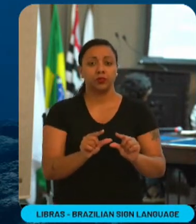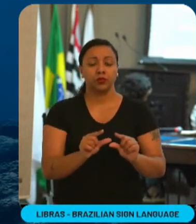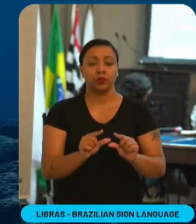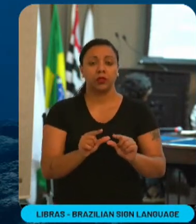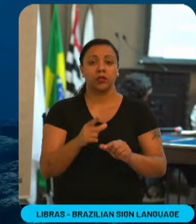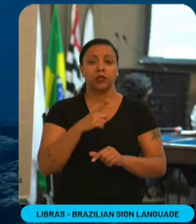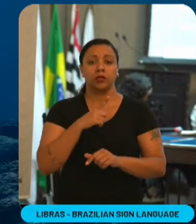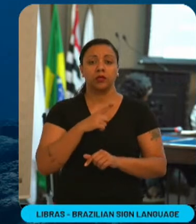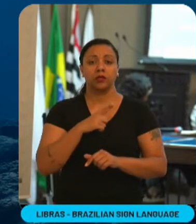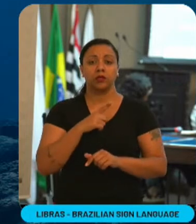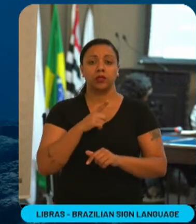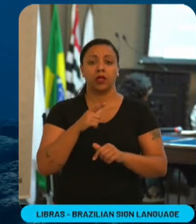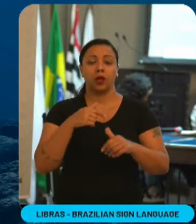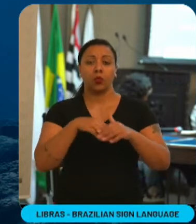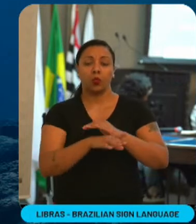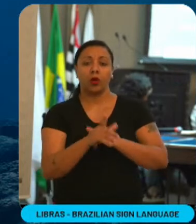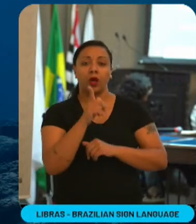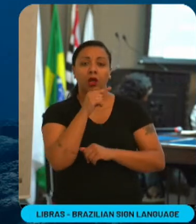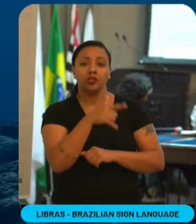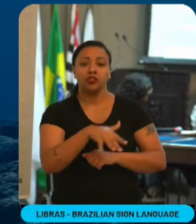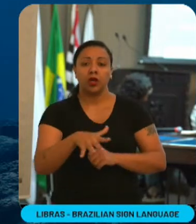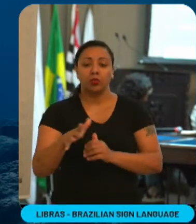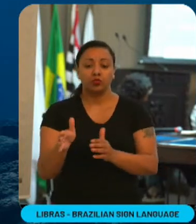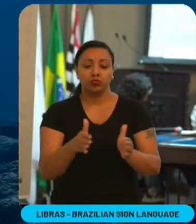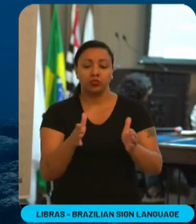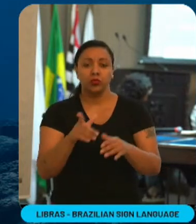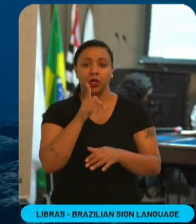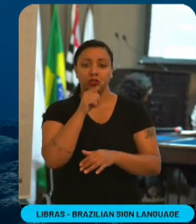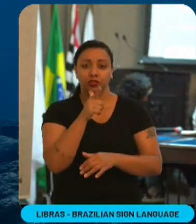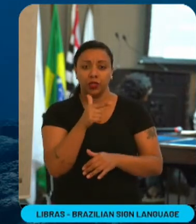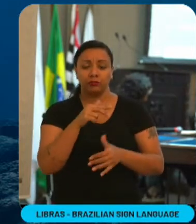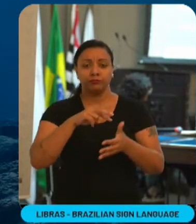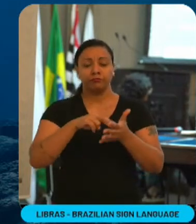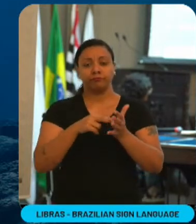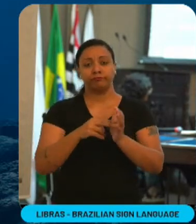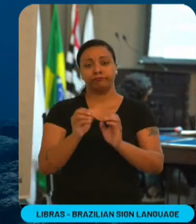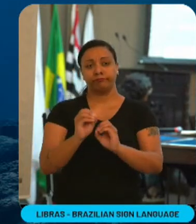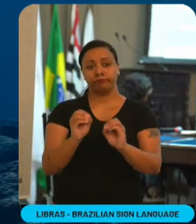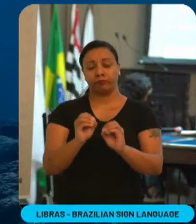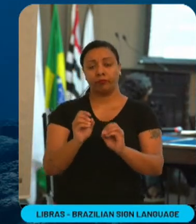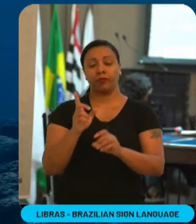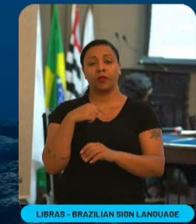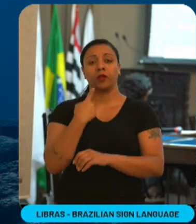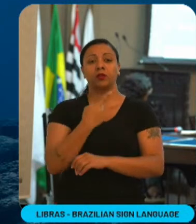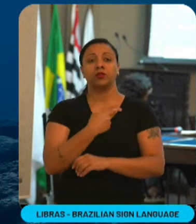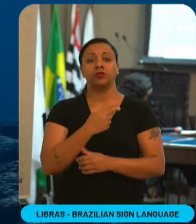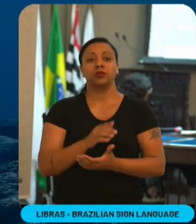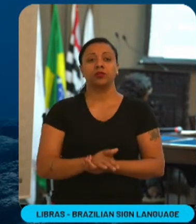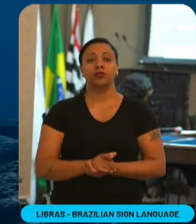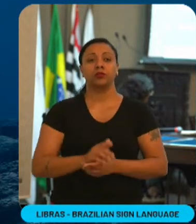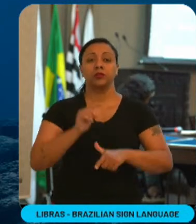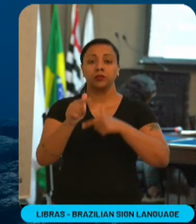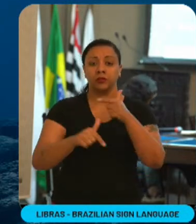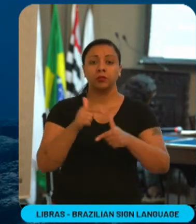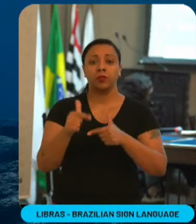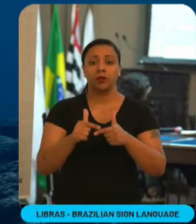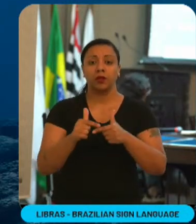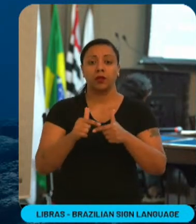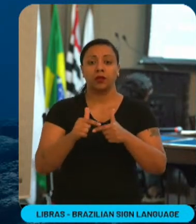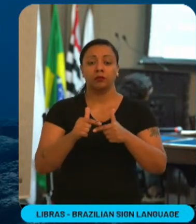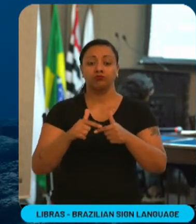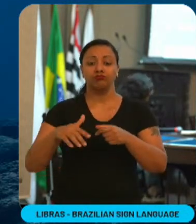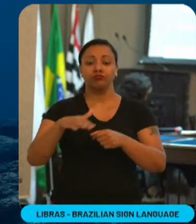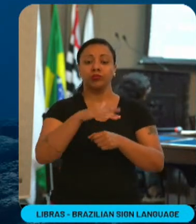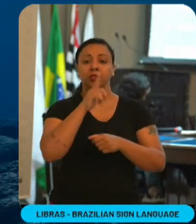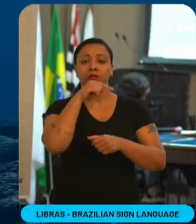decreasing our water reservoirs and our water production, and because of the watershed,